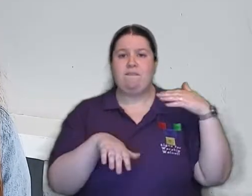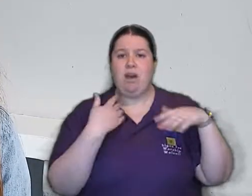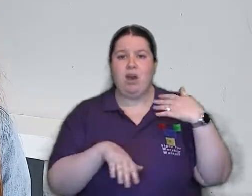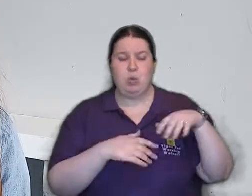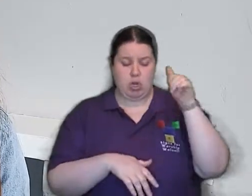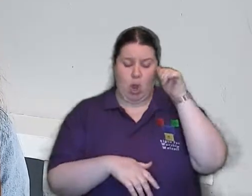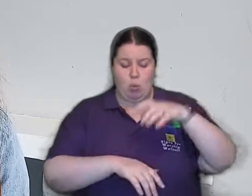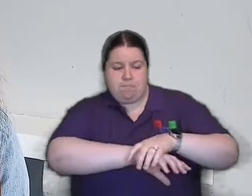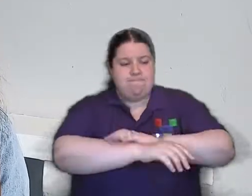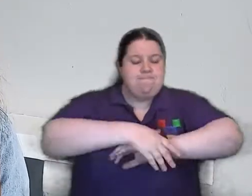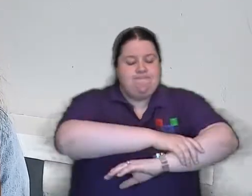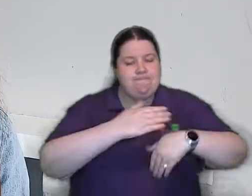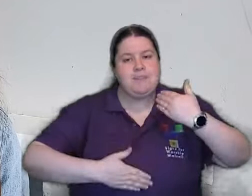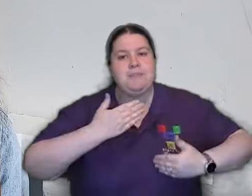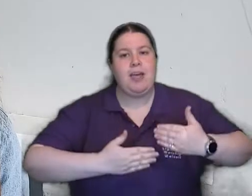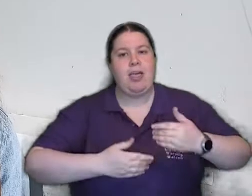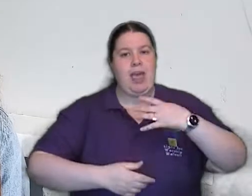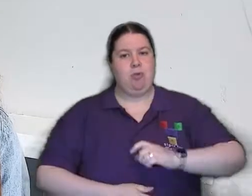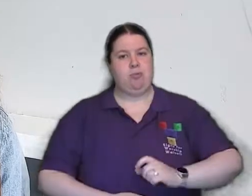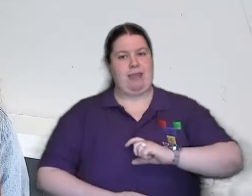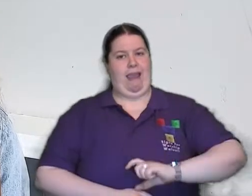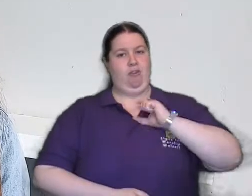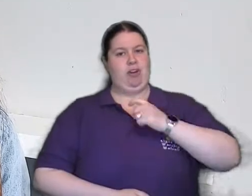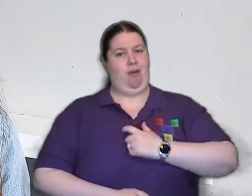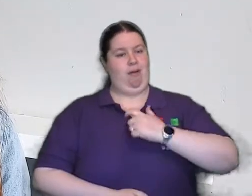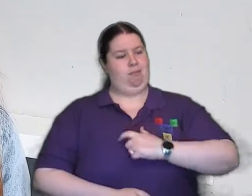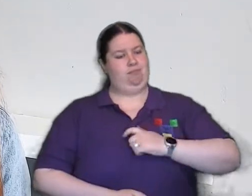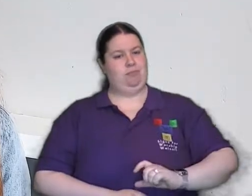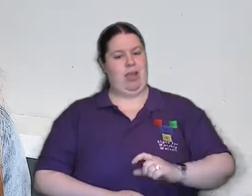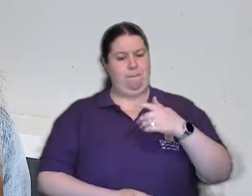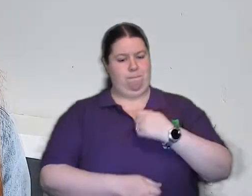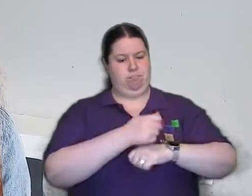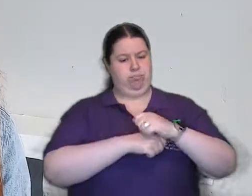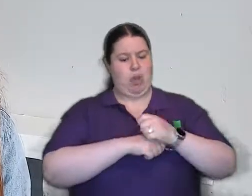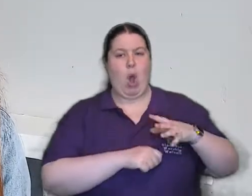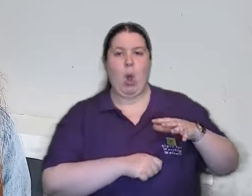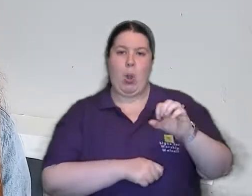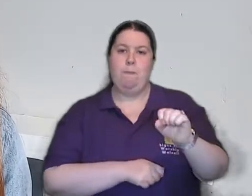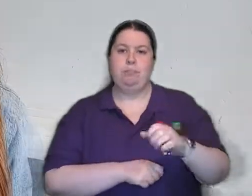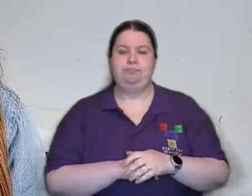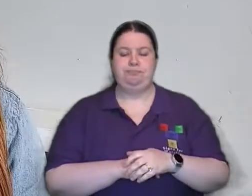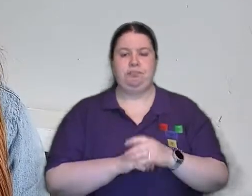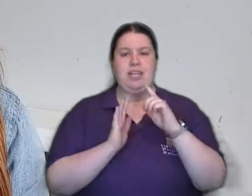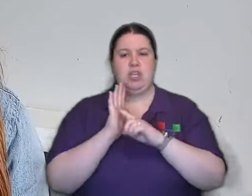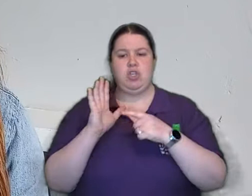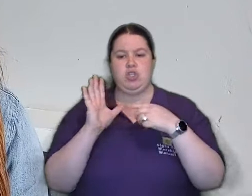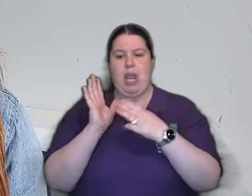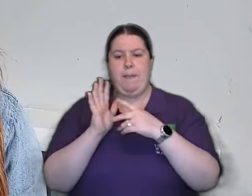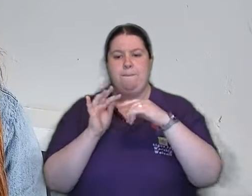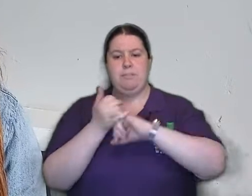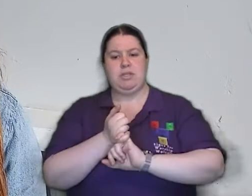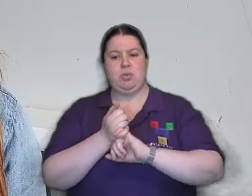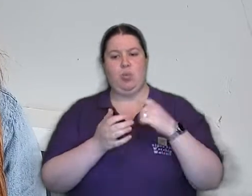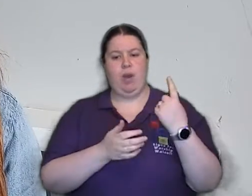suffering produces perseverance, perseverance character, and character hope. James 1